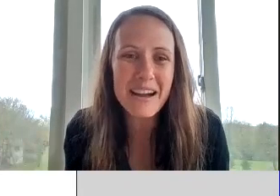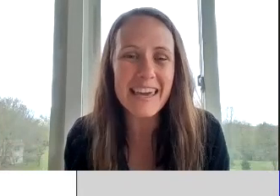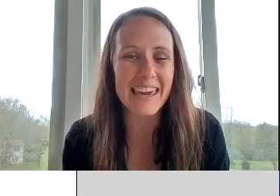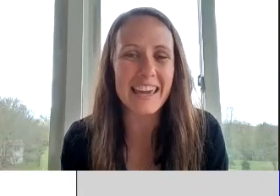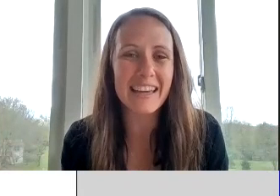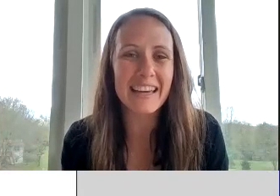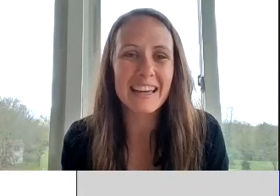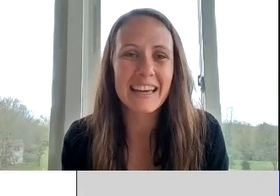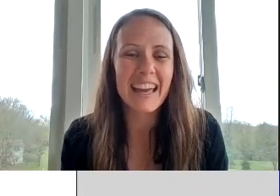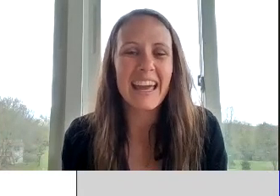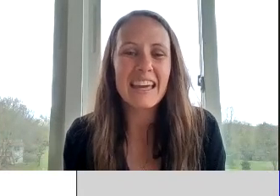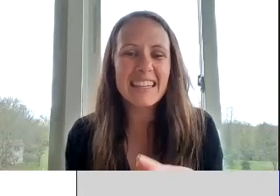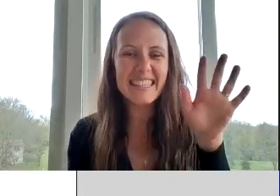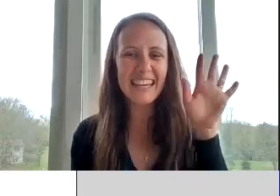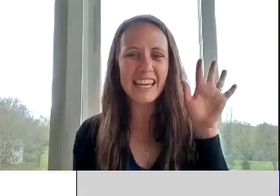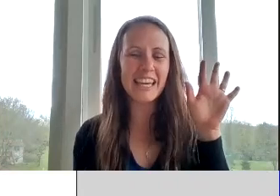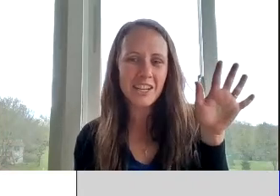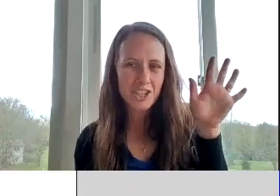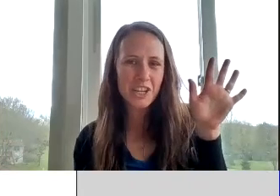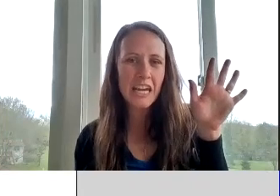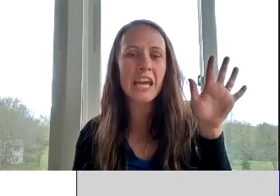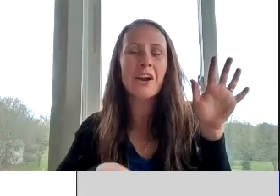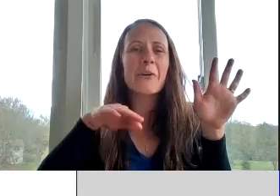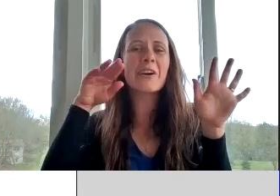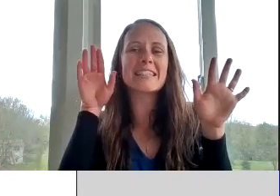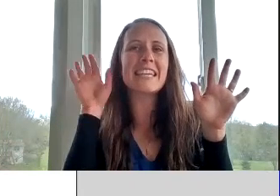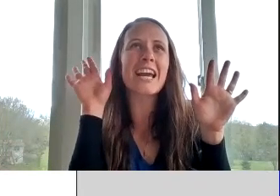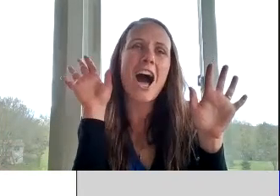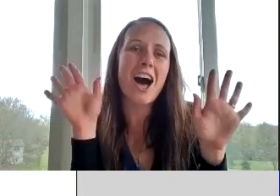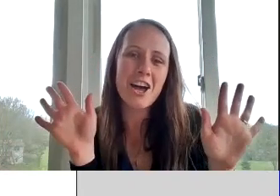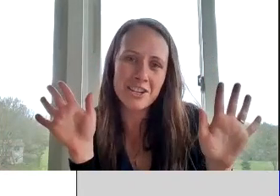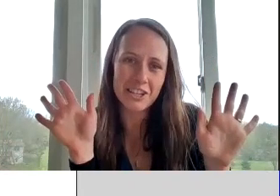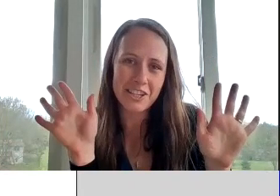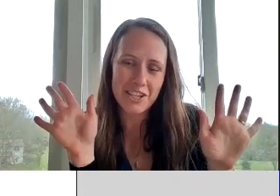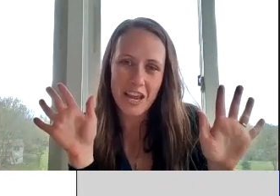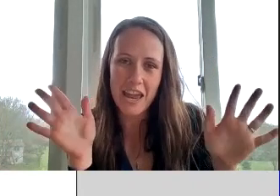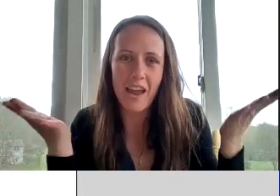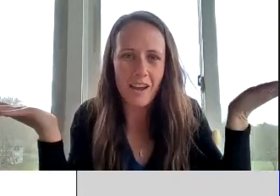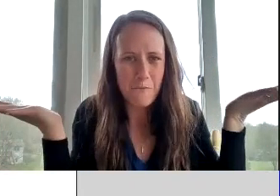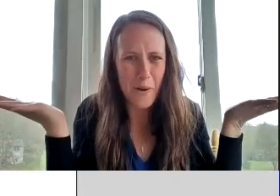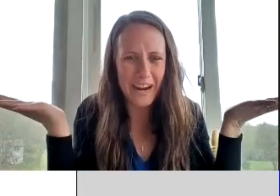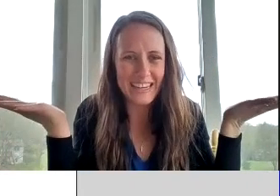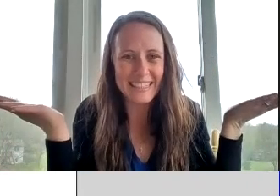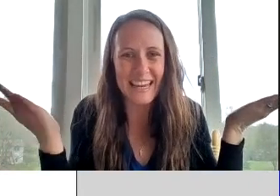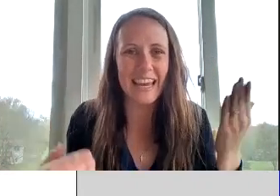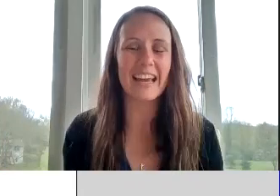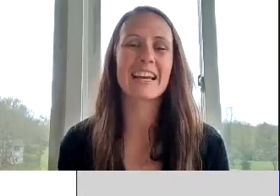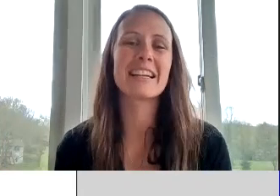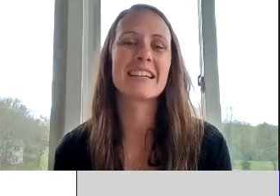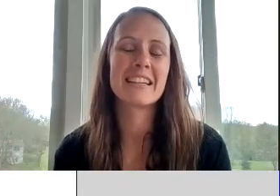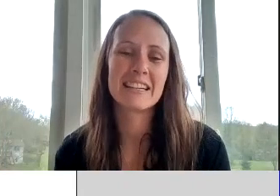Where's the monkey? Is he in a tree or is he under a tree? Where is